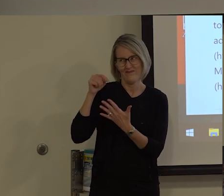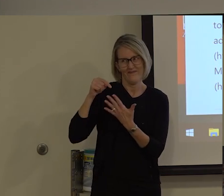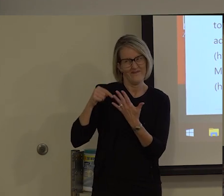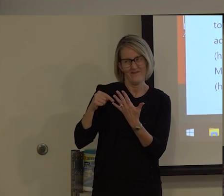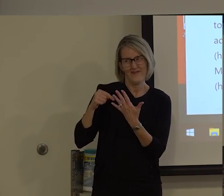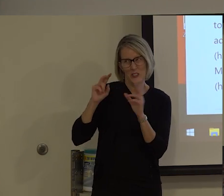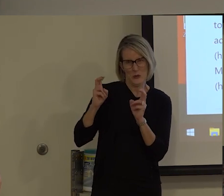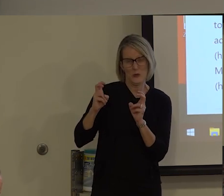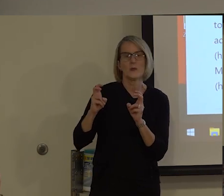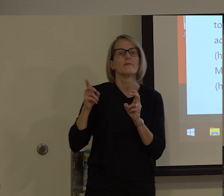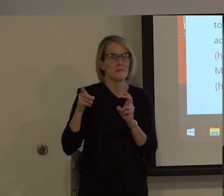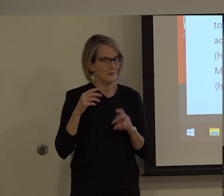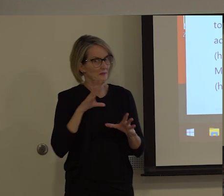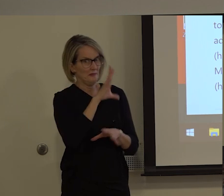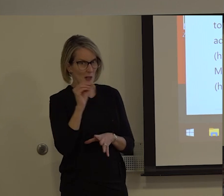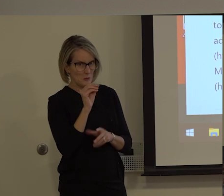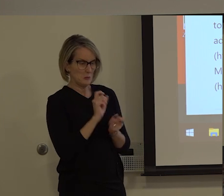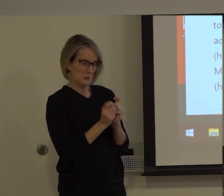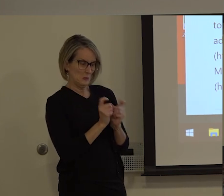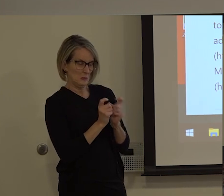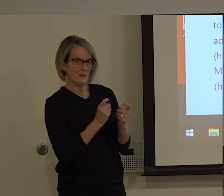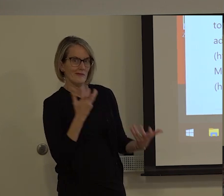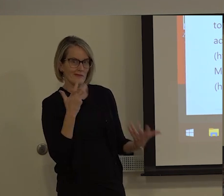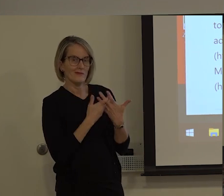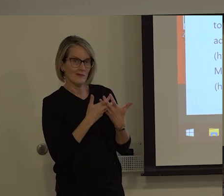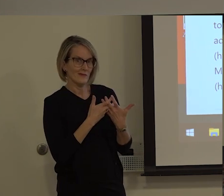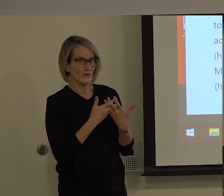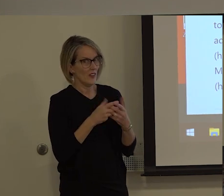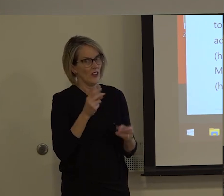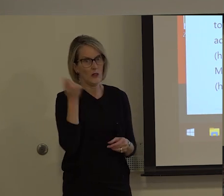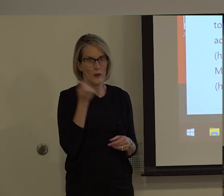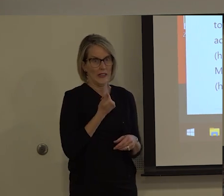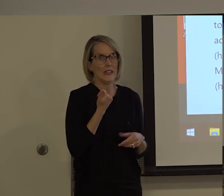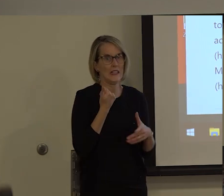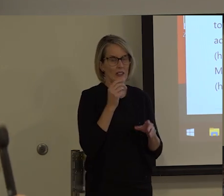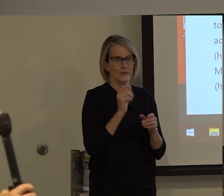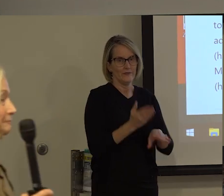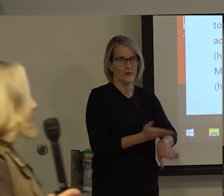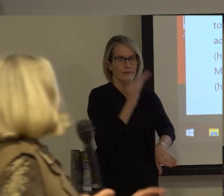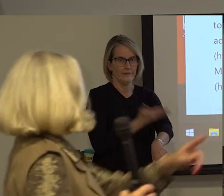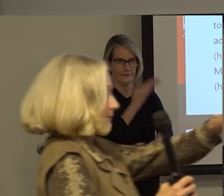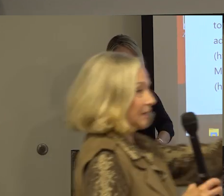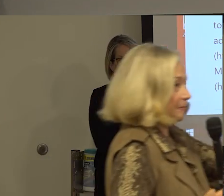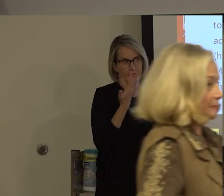about fixing things when we find stuff. So, and very quick to do those things as well. So,